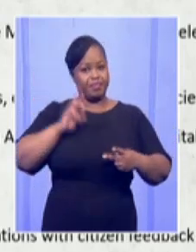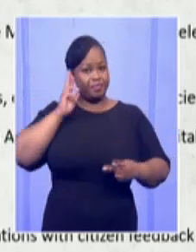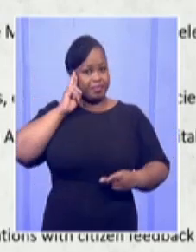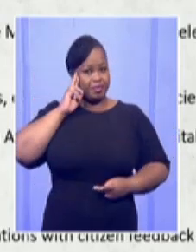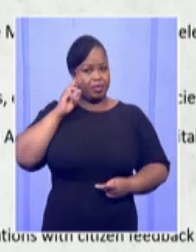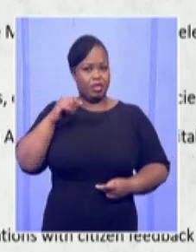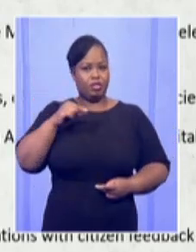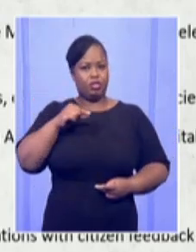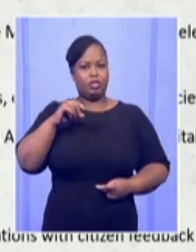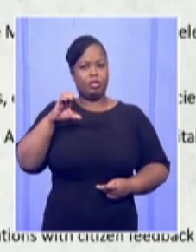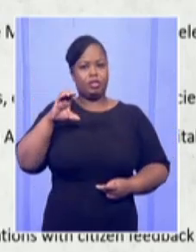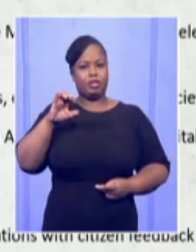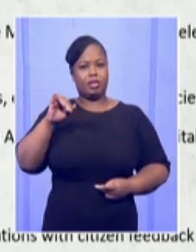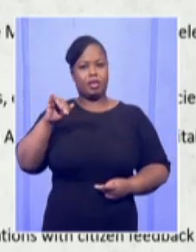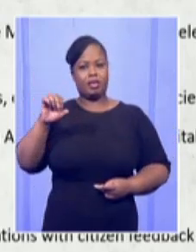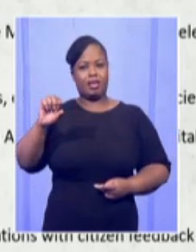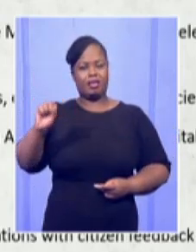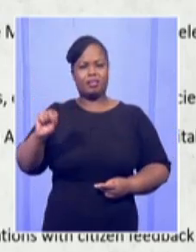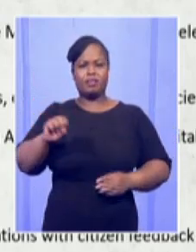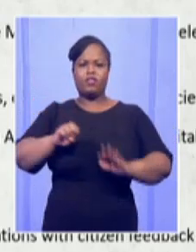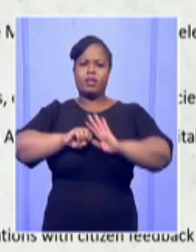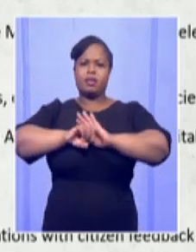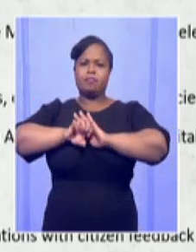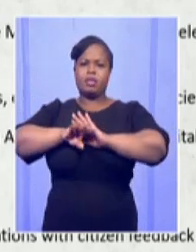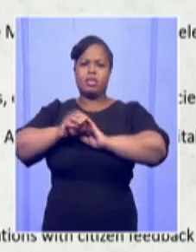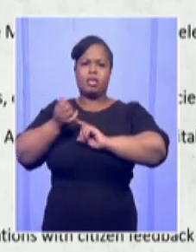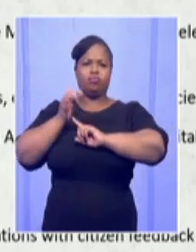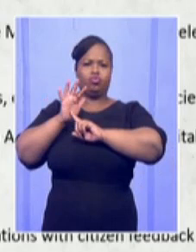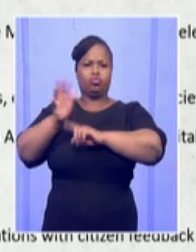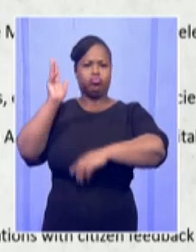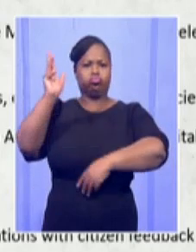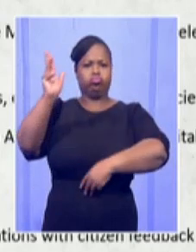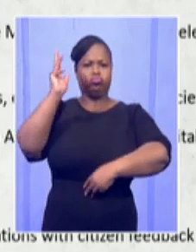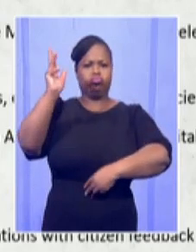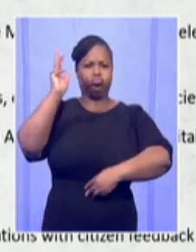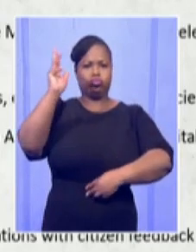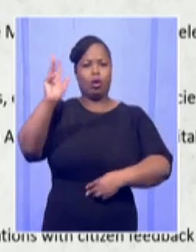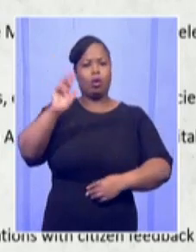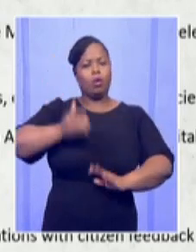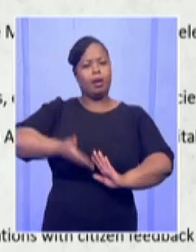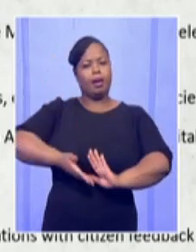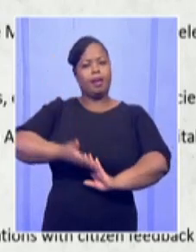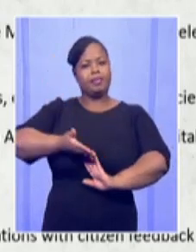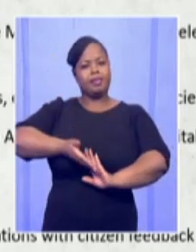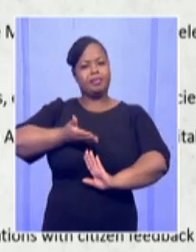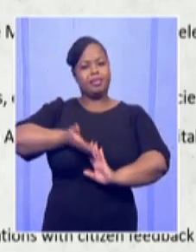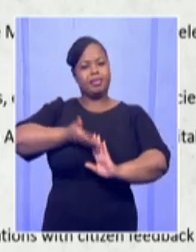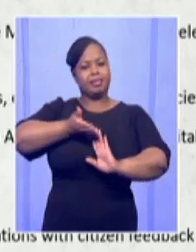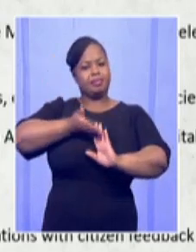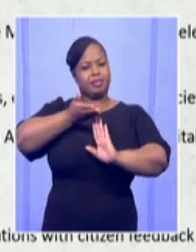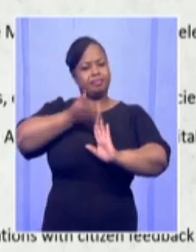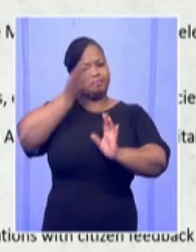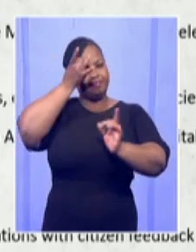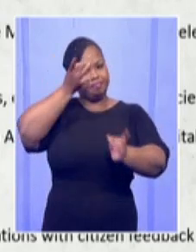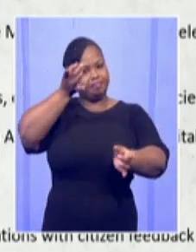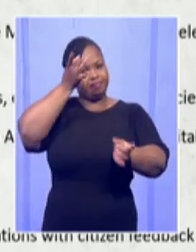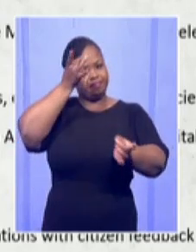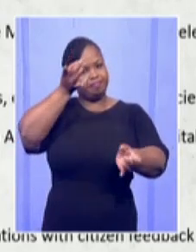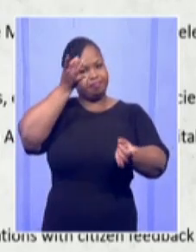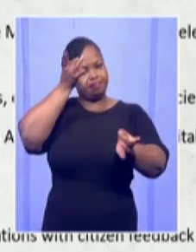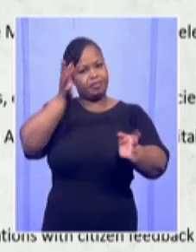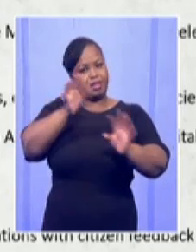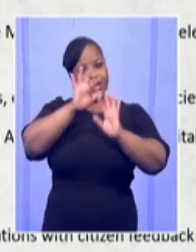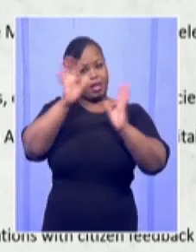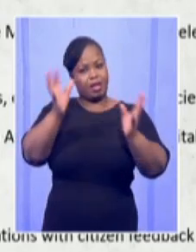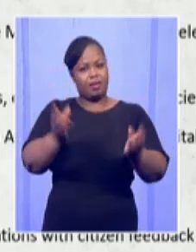There were media briefings that were run, which served to really provide a useful basis for getting updates on what's